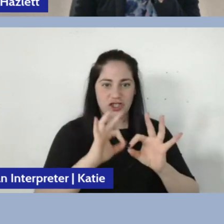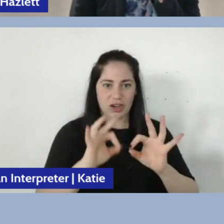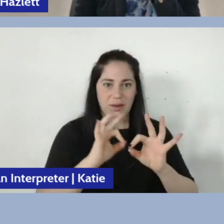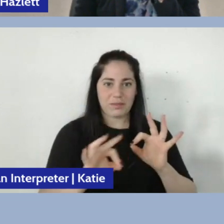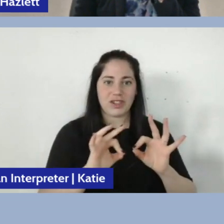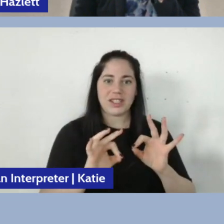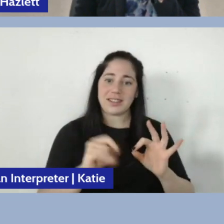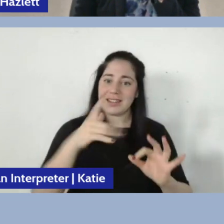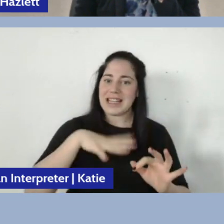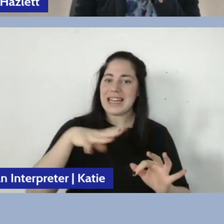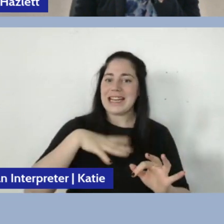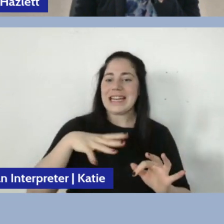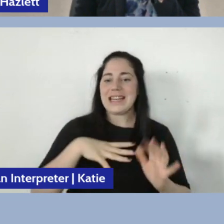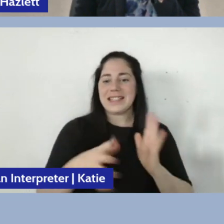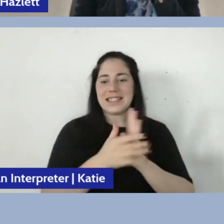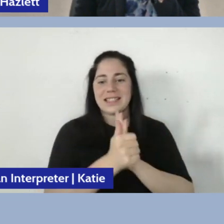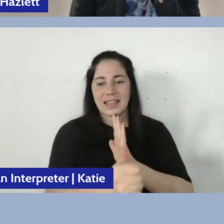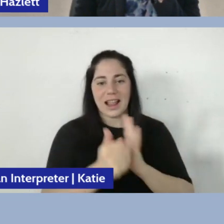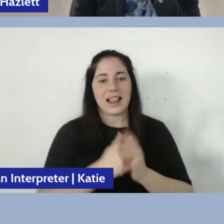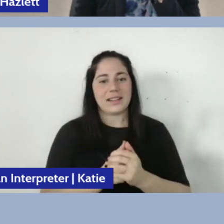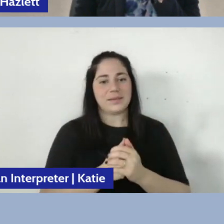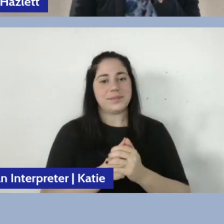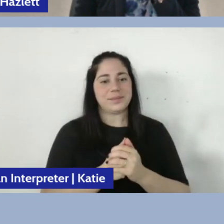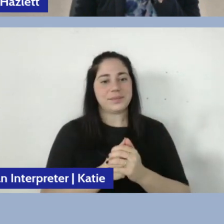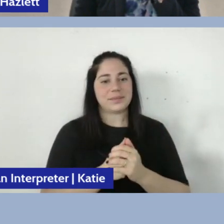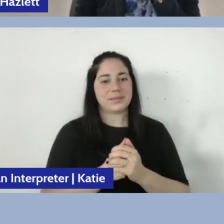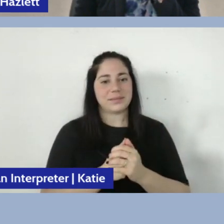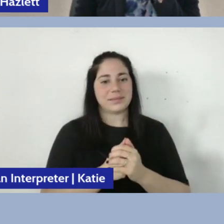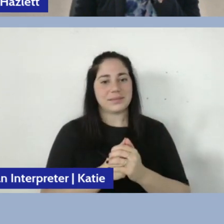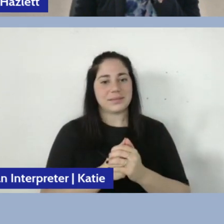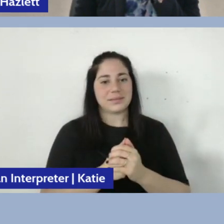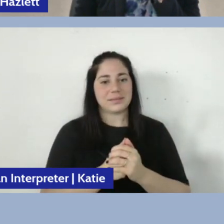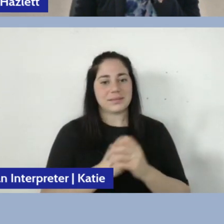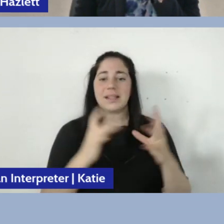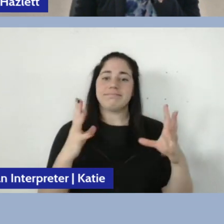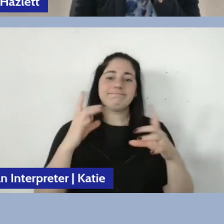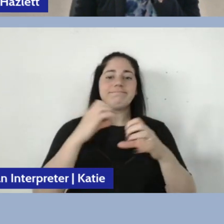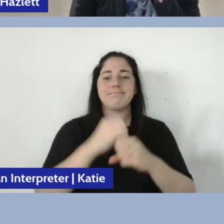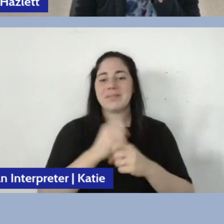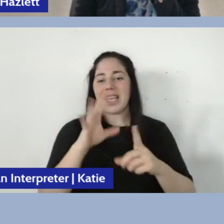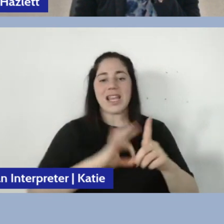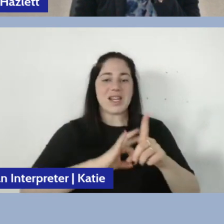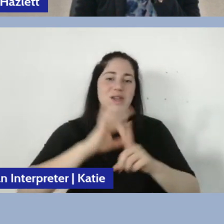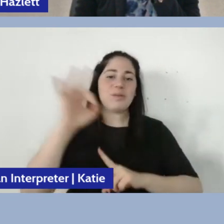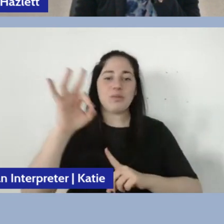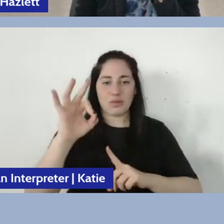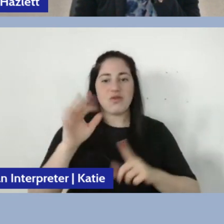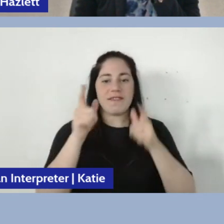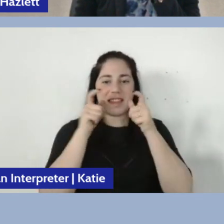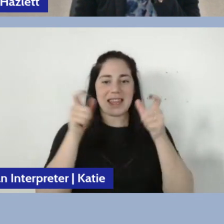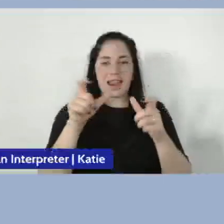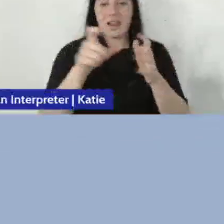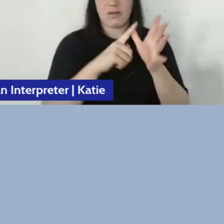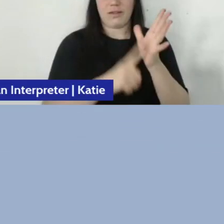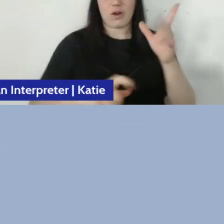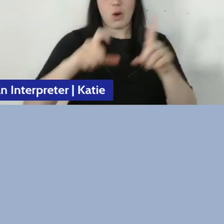handle dementia assessments effectively and ultimately improving the care of cold Australians.